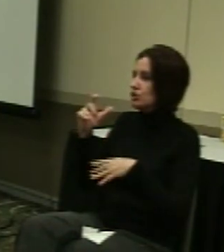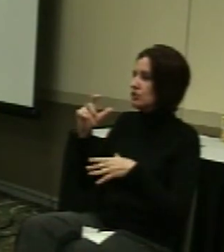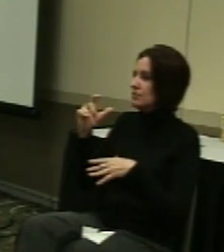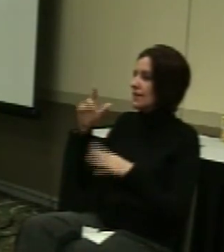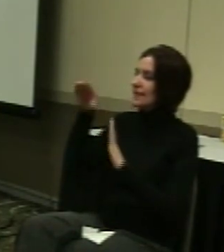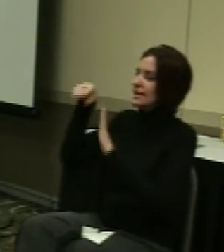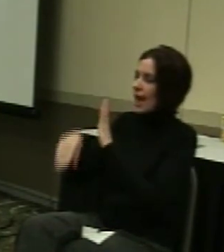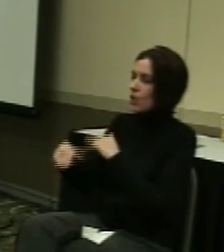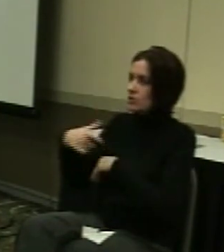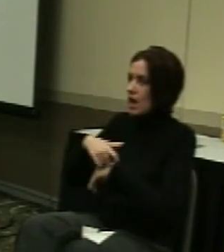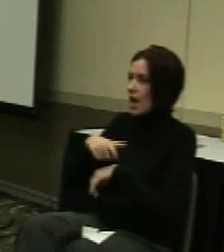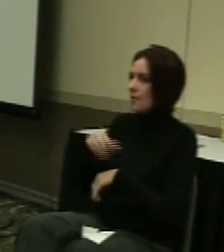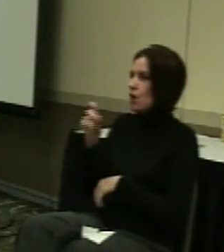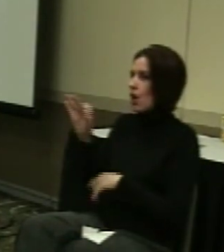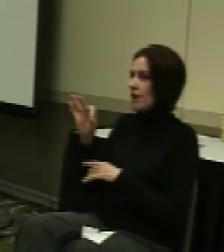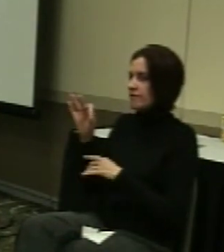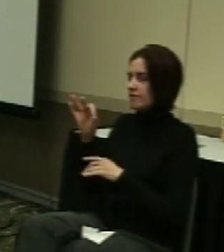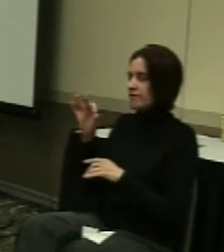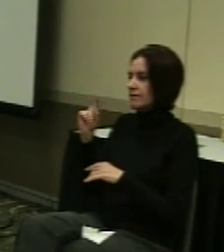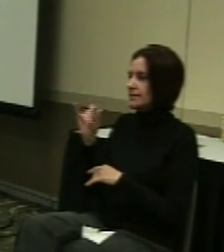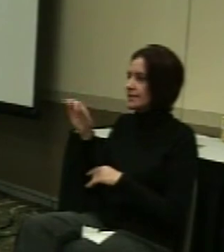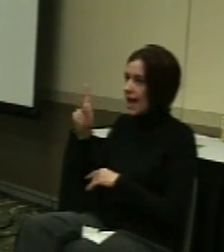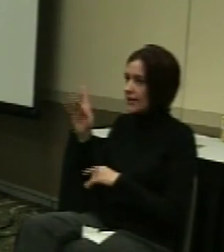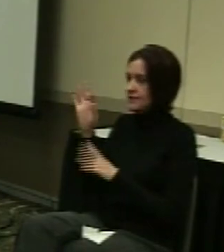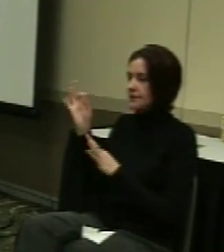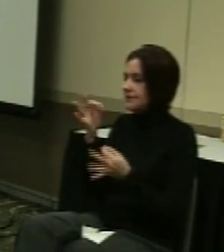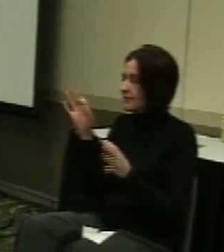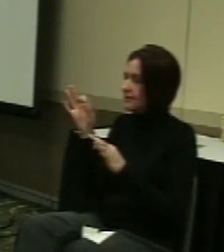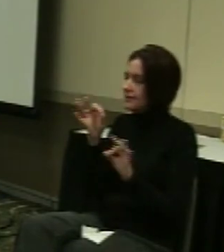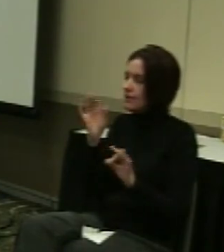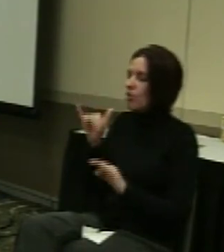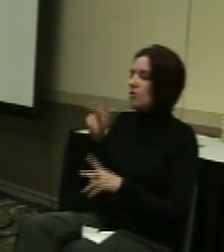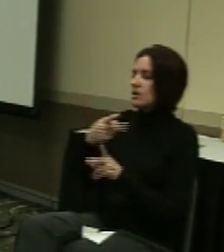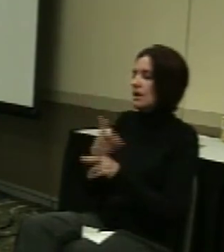the off-task and disorganization and those kinds of things that we might see.